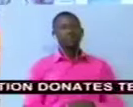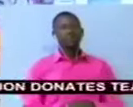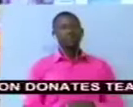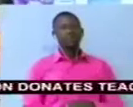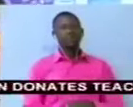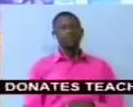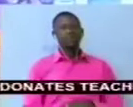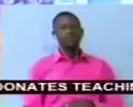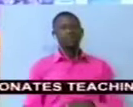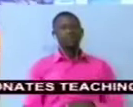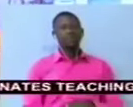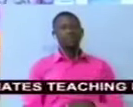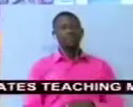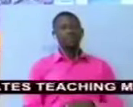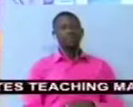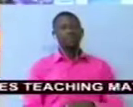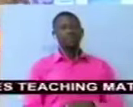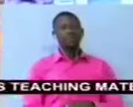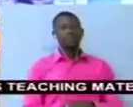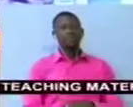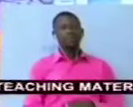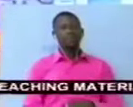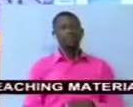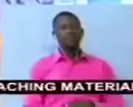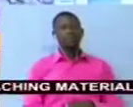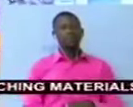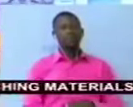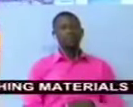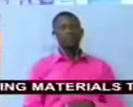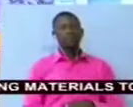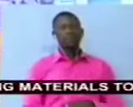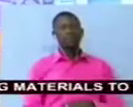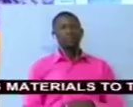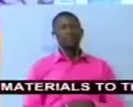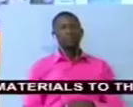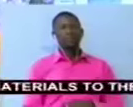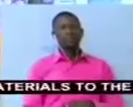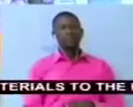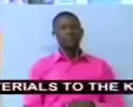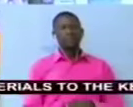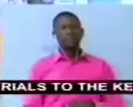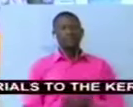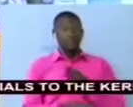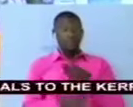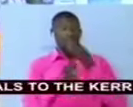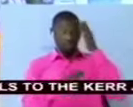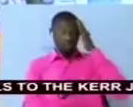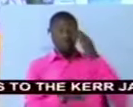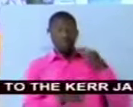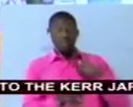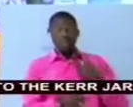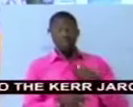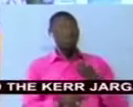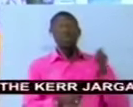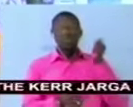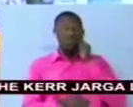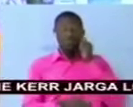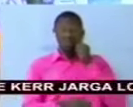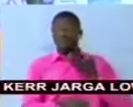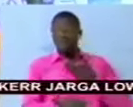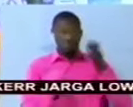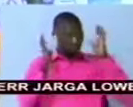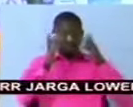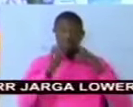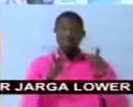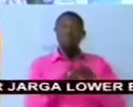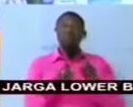ñep joté nak ñep parce que luma ko dé ala fofu. He knew that I had problem with all those, even those kids who used to